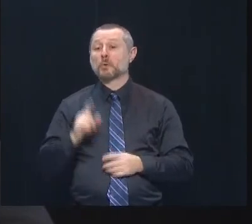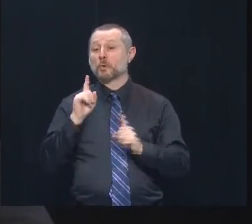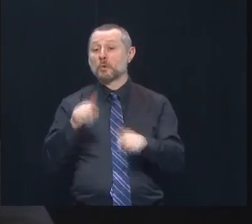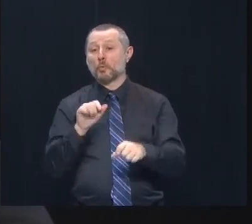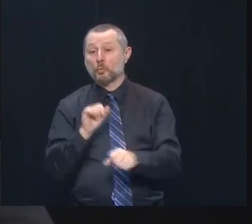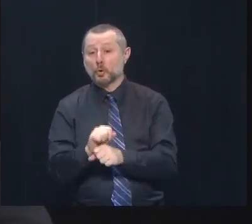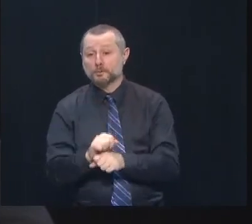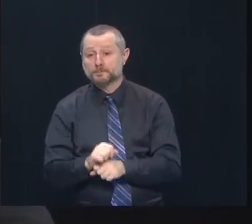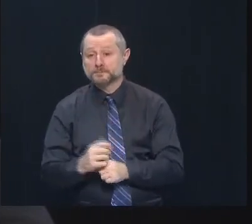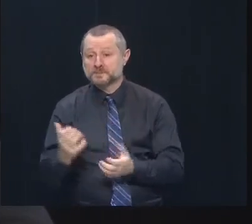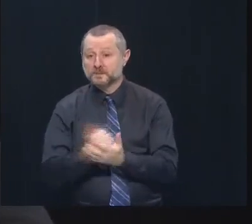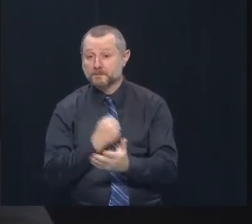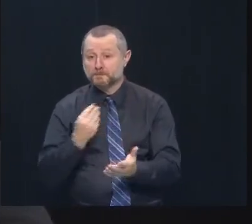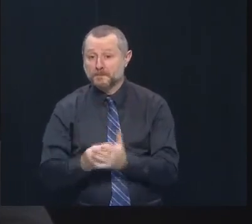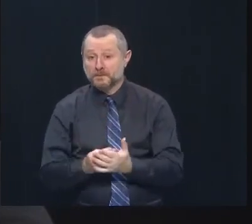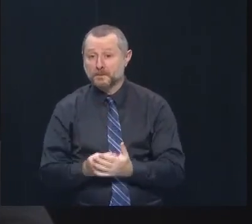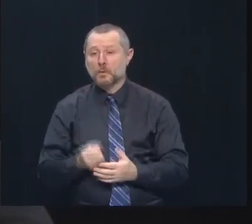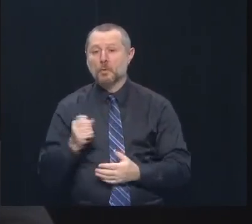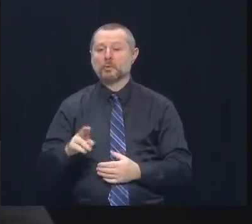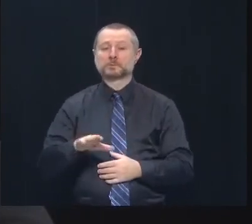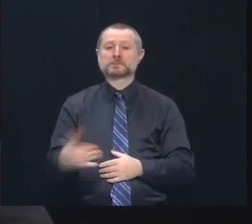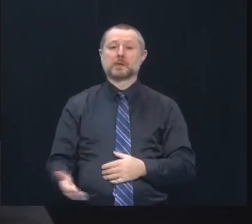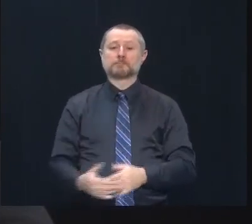check or die.